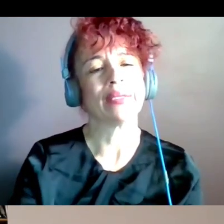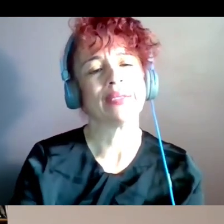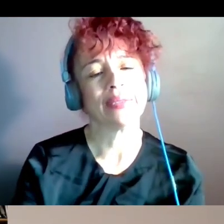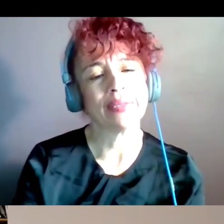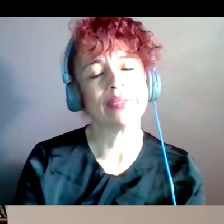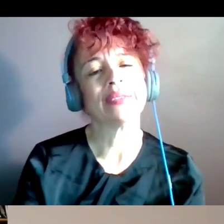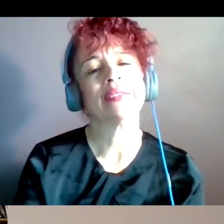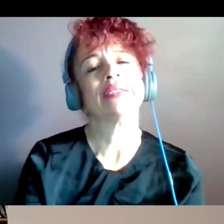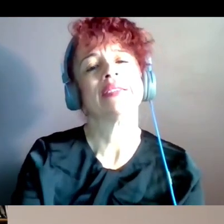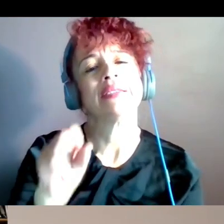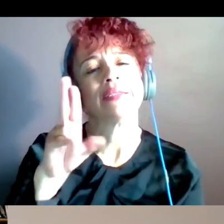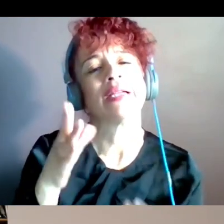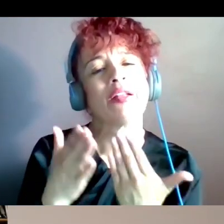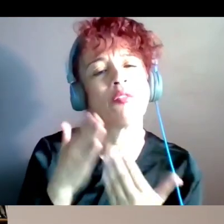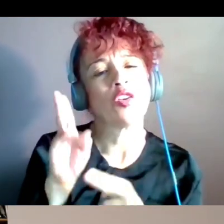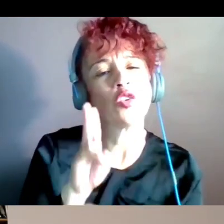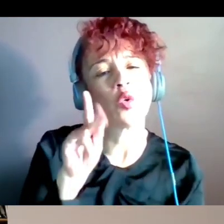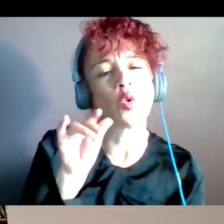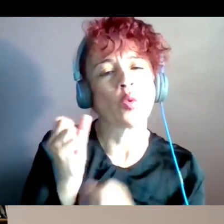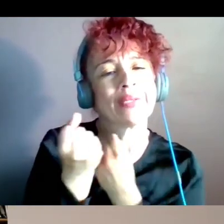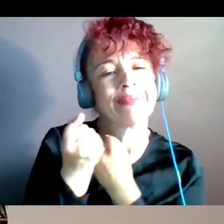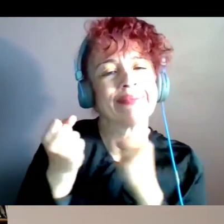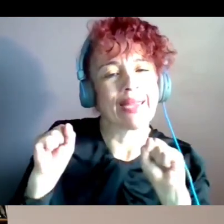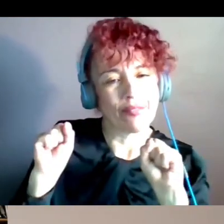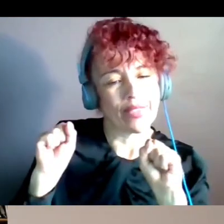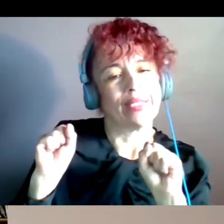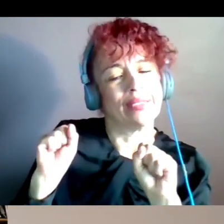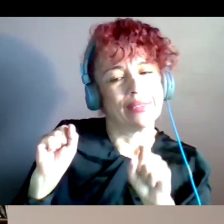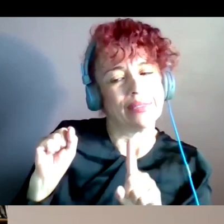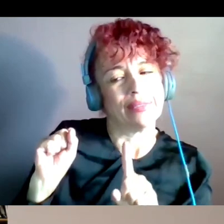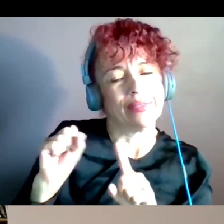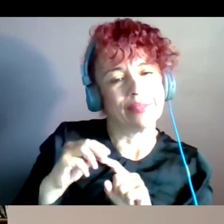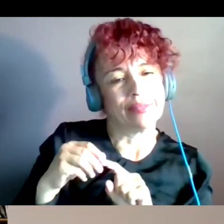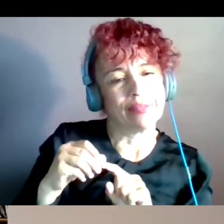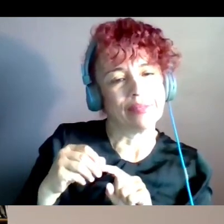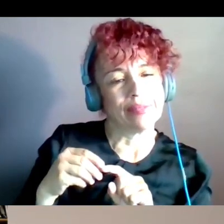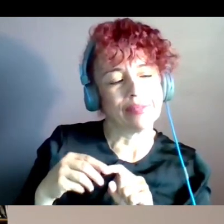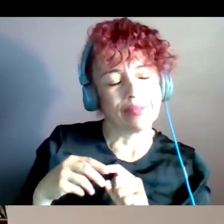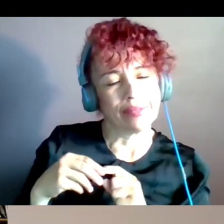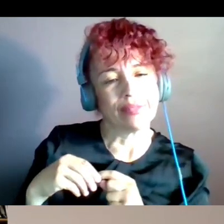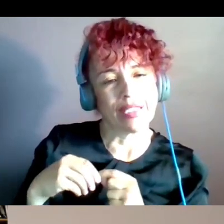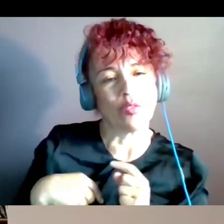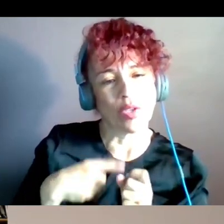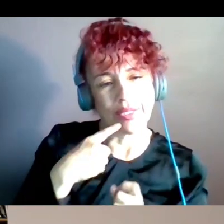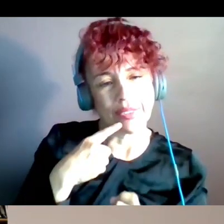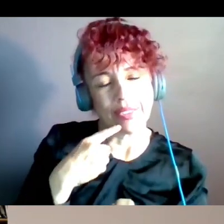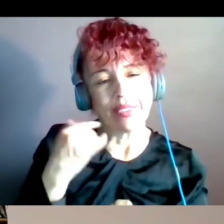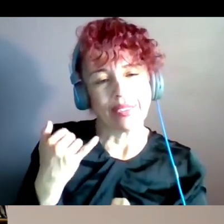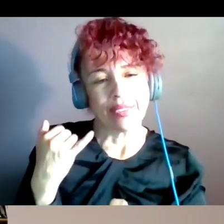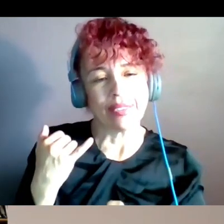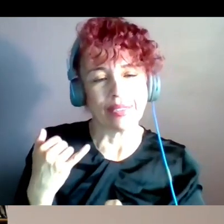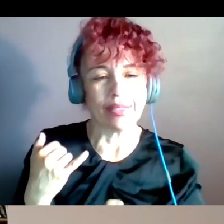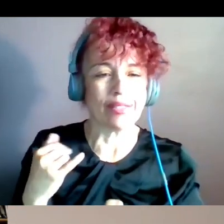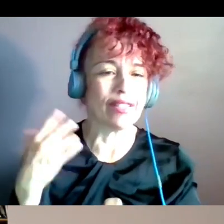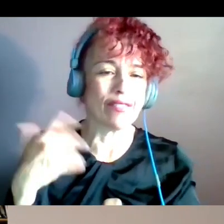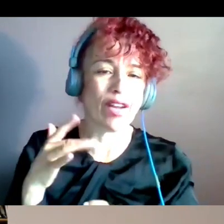make it very, very easy to use the tool in a safe Okay. manner. There we go. That's what I'll say. Yeah, that's I was, great. as I said,